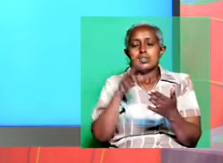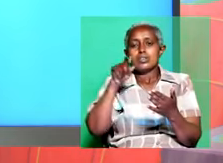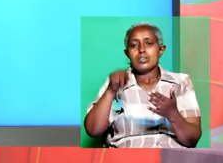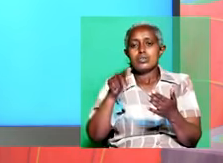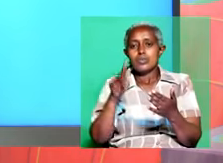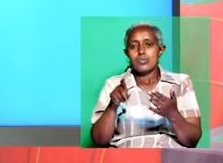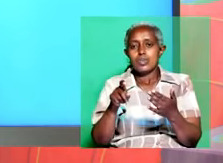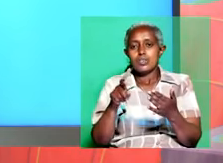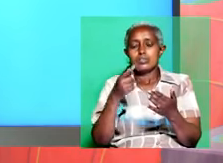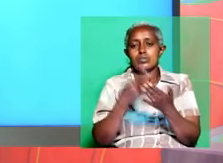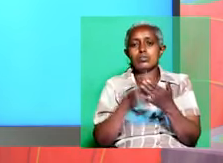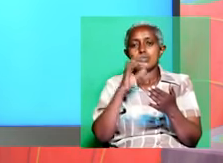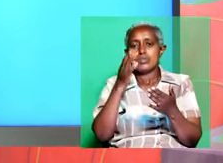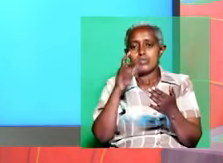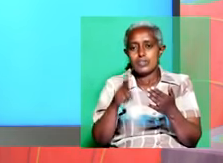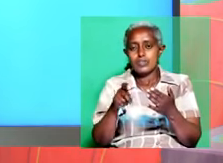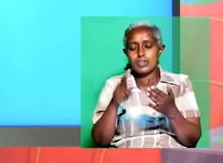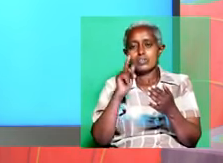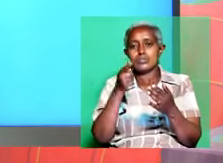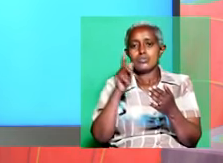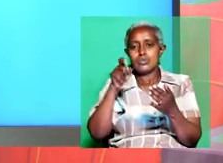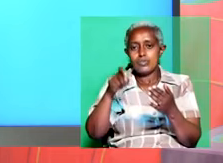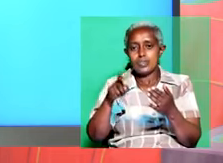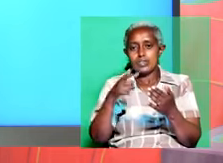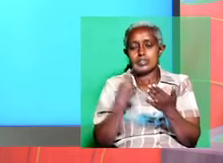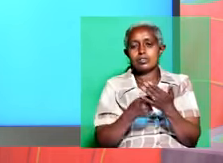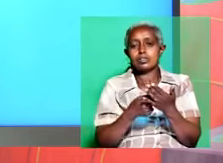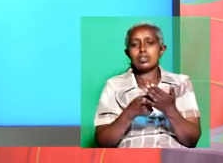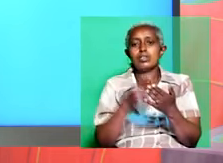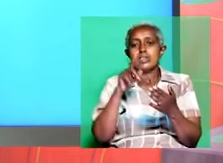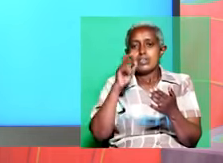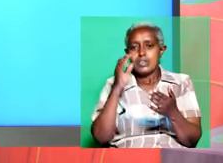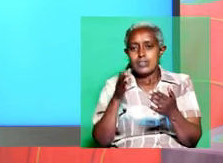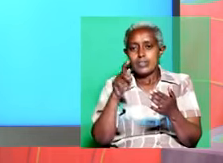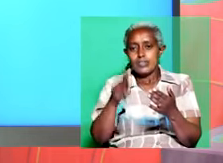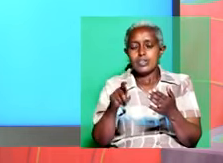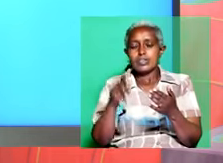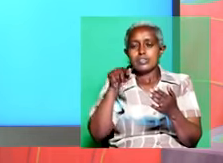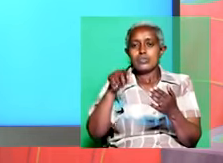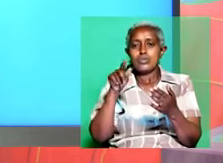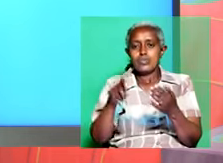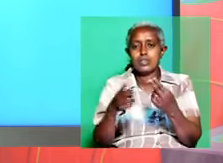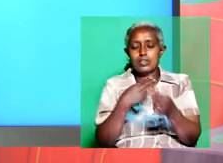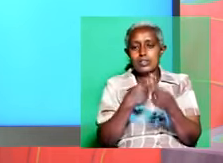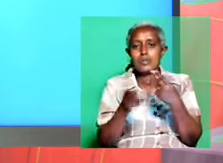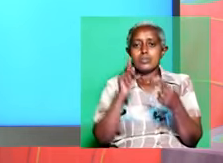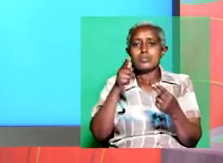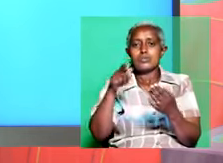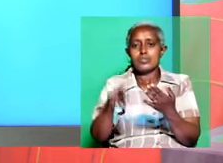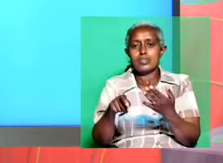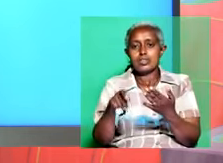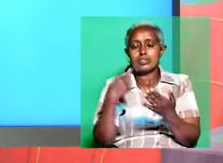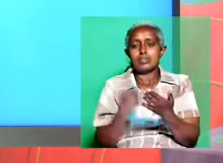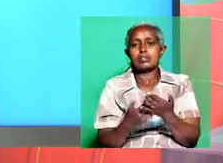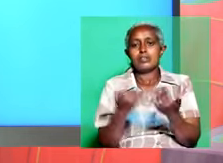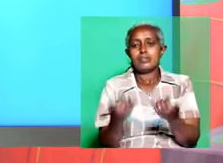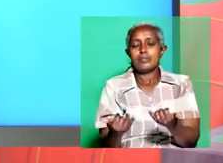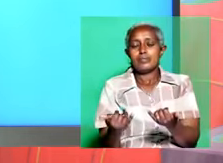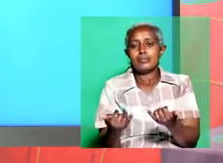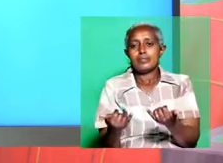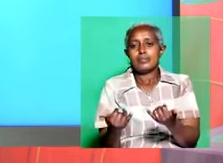of x is equal to f of x over g of x. This implies f of x equal to q of x times g of x. So